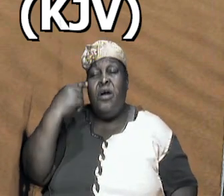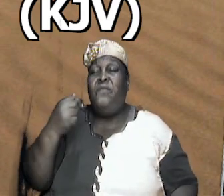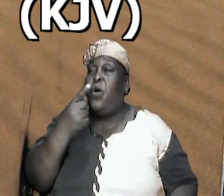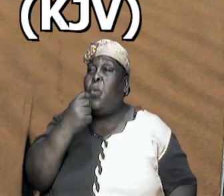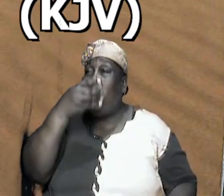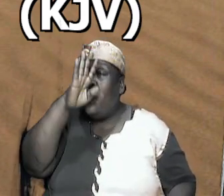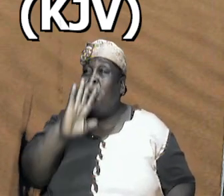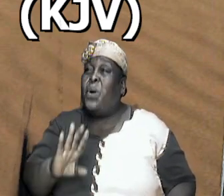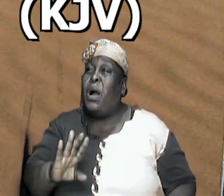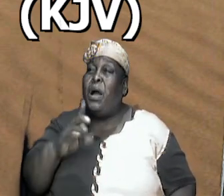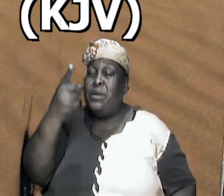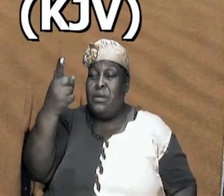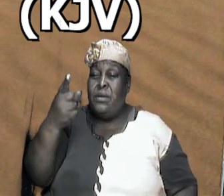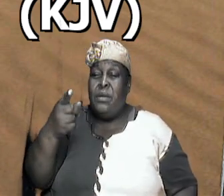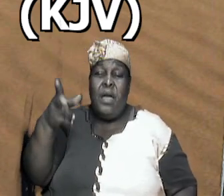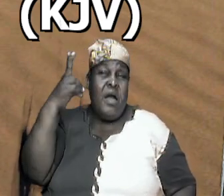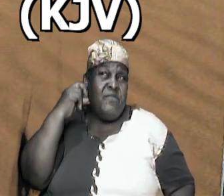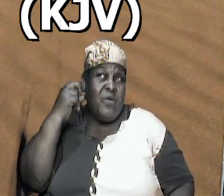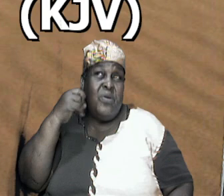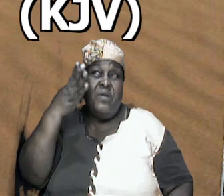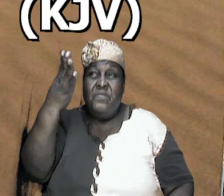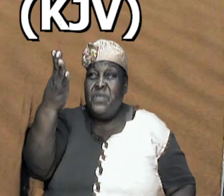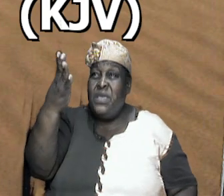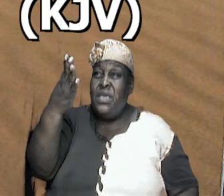He said, I have heard of thee,